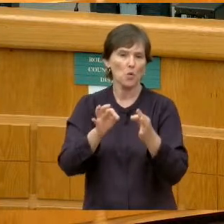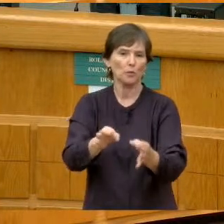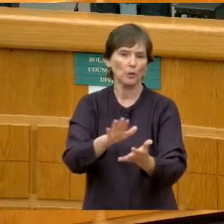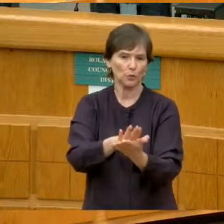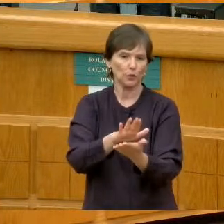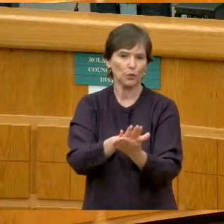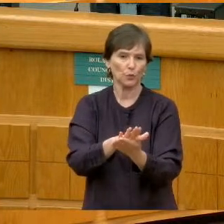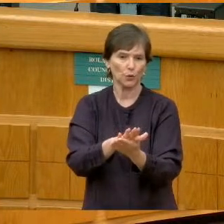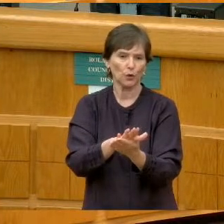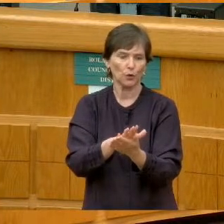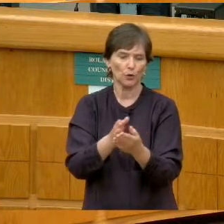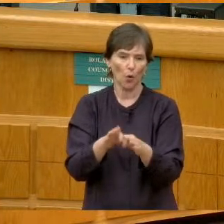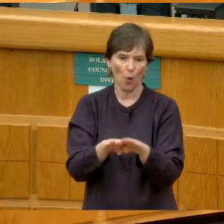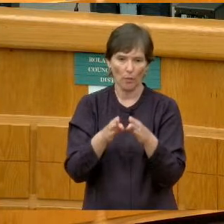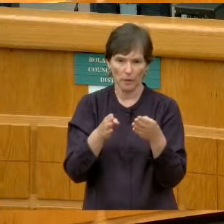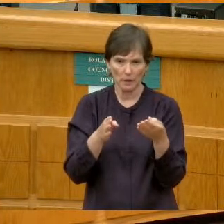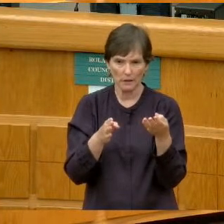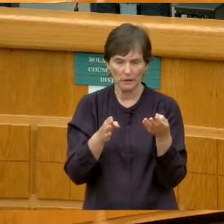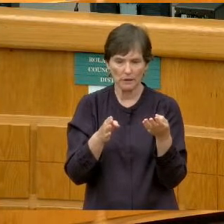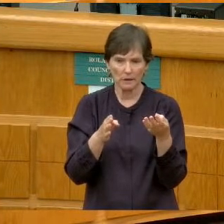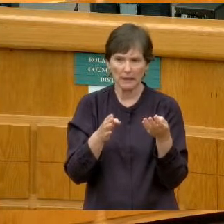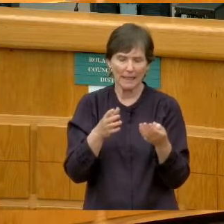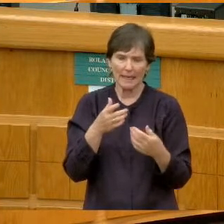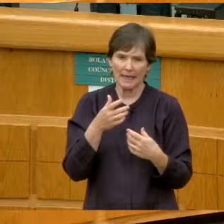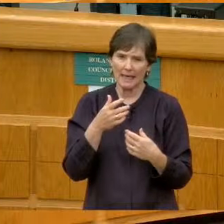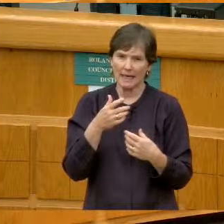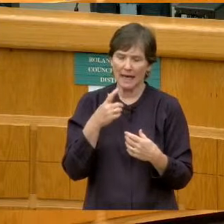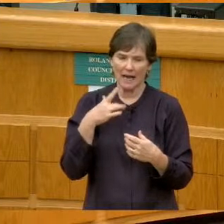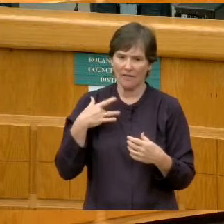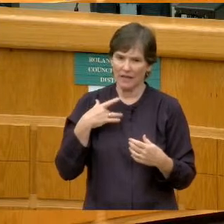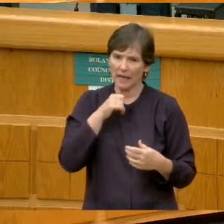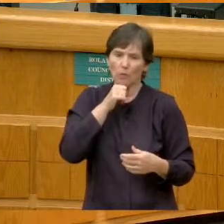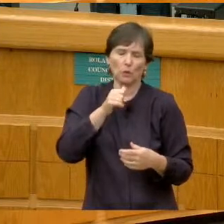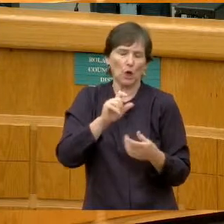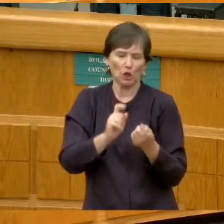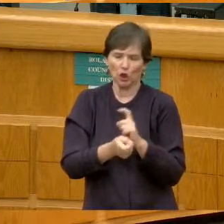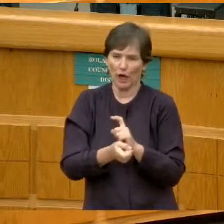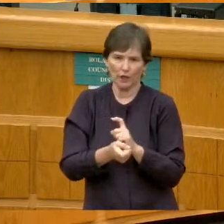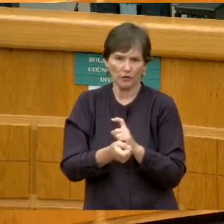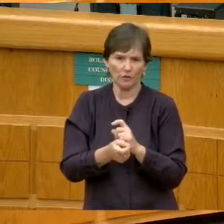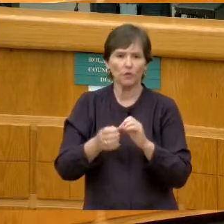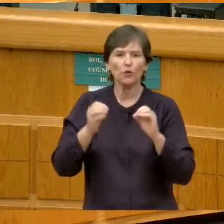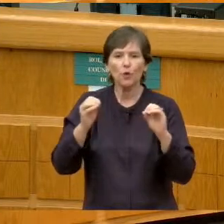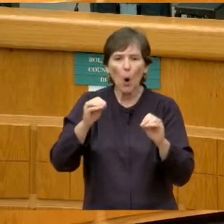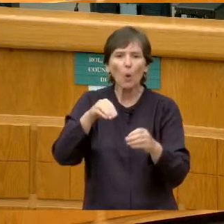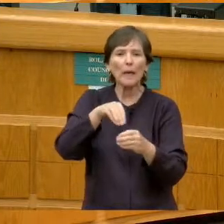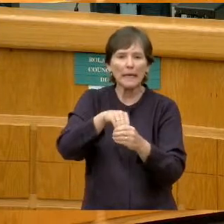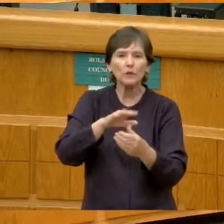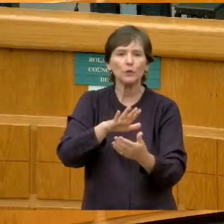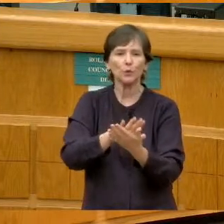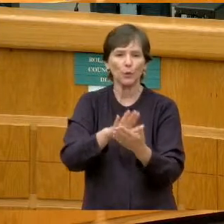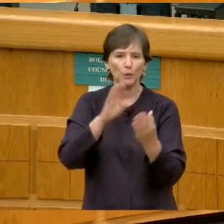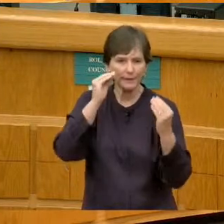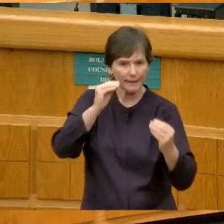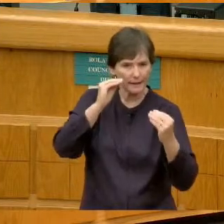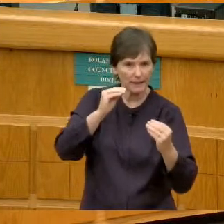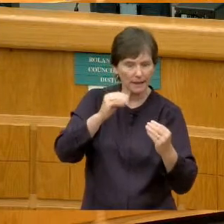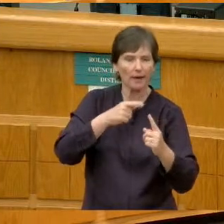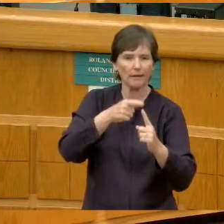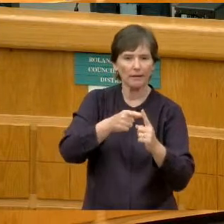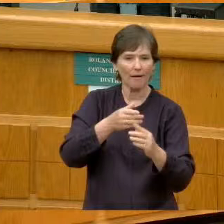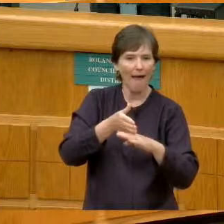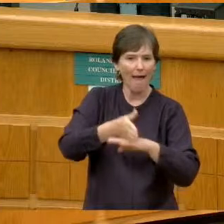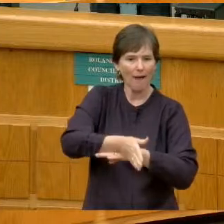indicators are pretty confident won't change. So no in-class instruction until after Labor Day. But leading